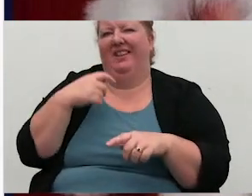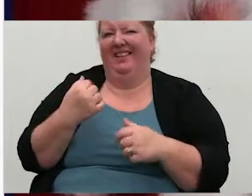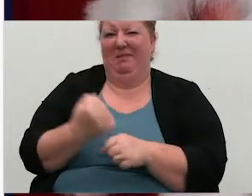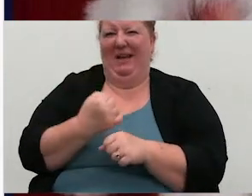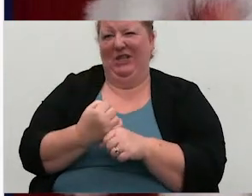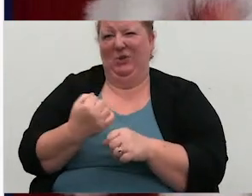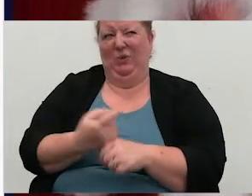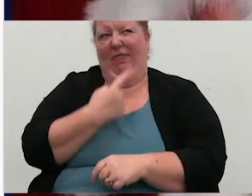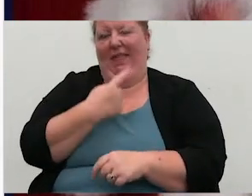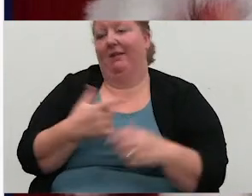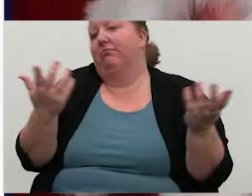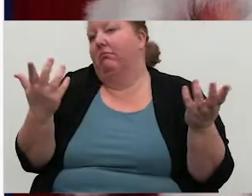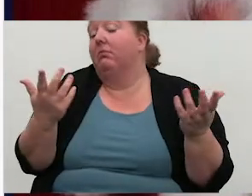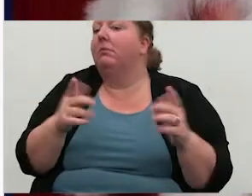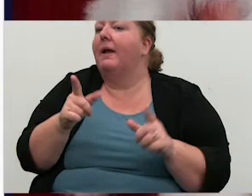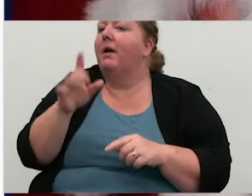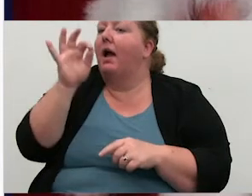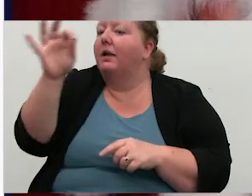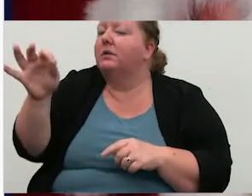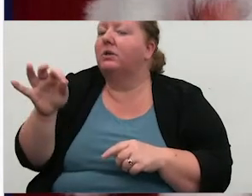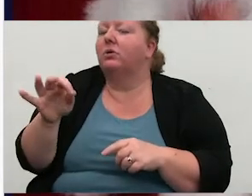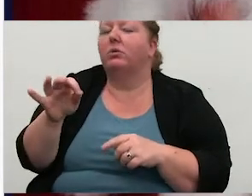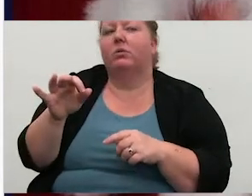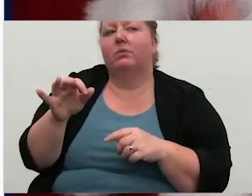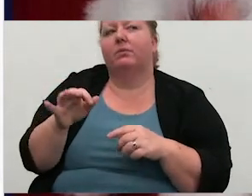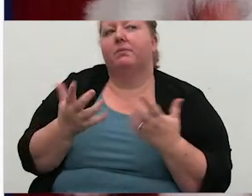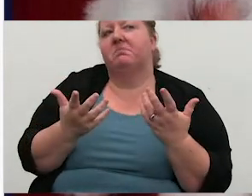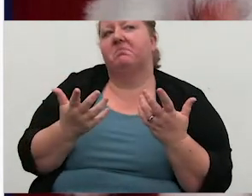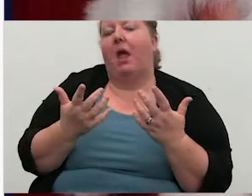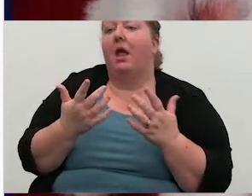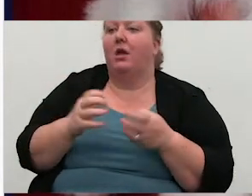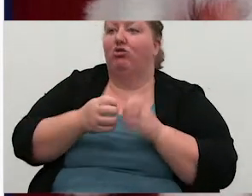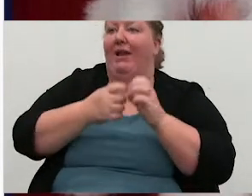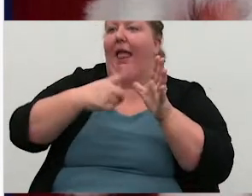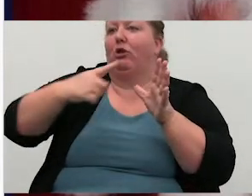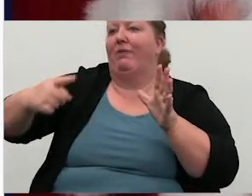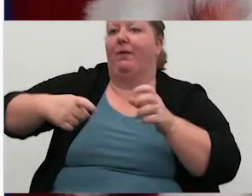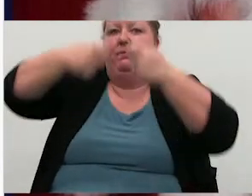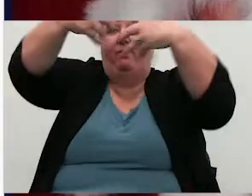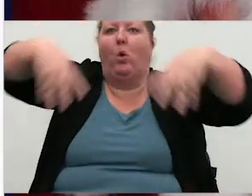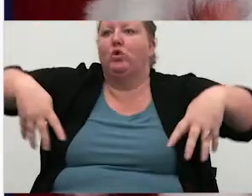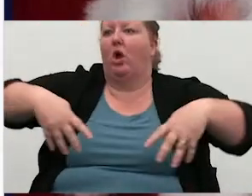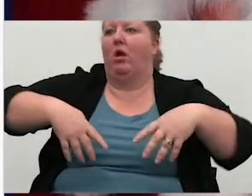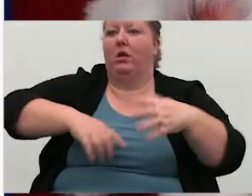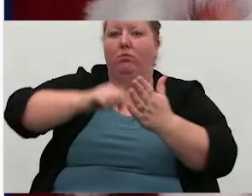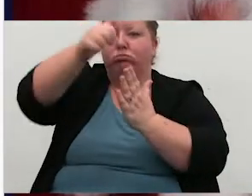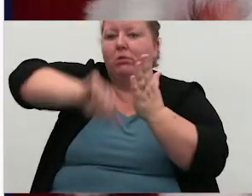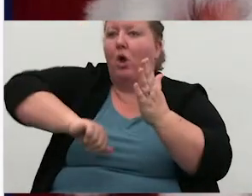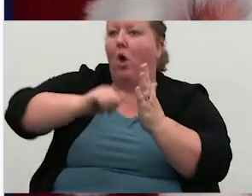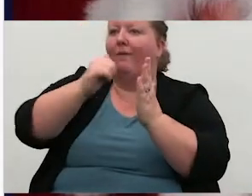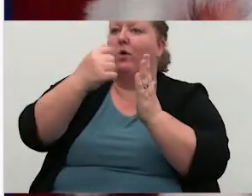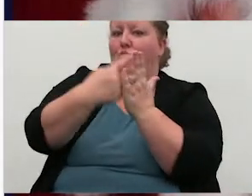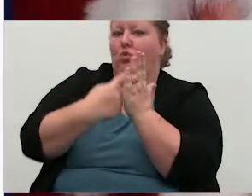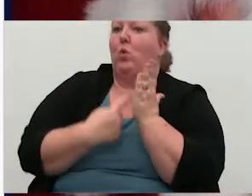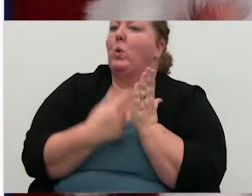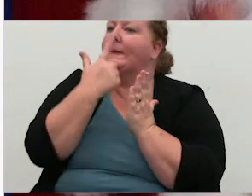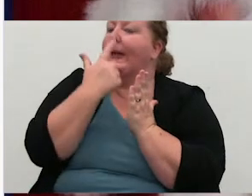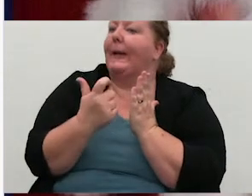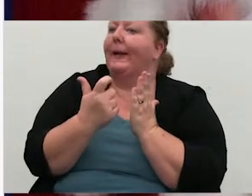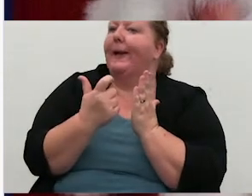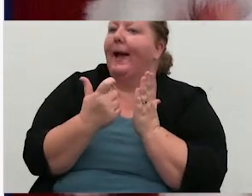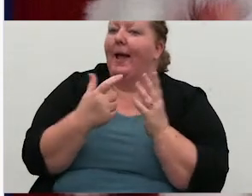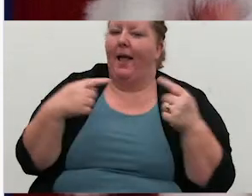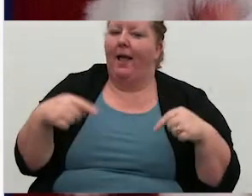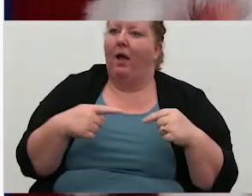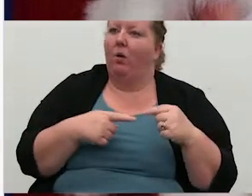made you do it. But if I asked you to make an algorithm, a flowchart, a list of rules that could enable a computer